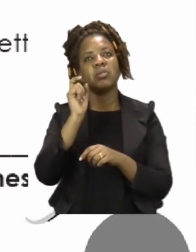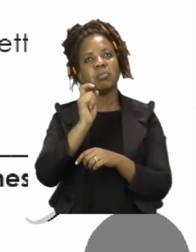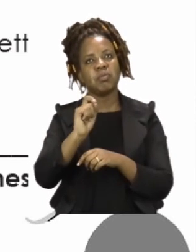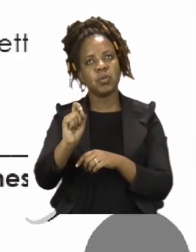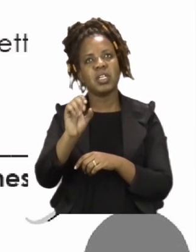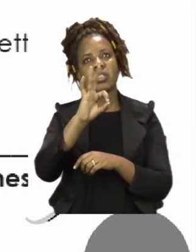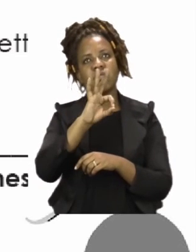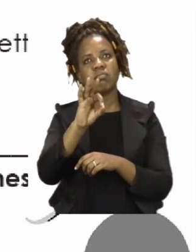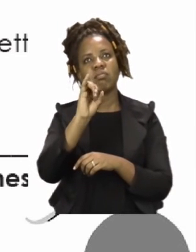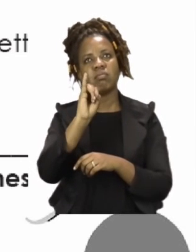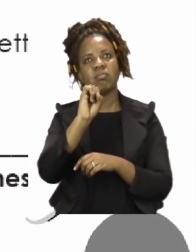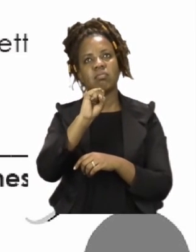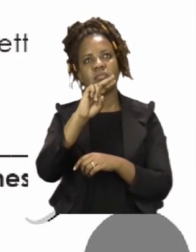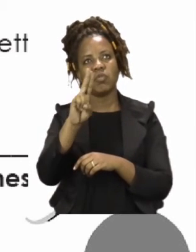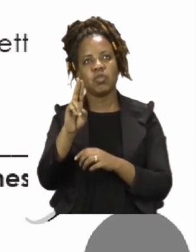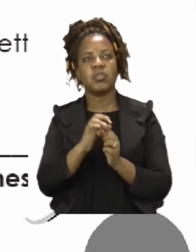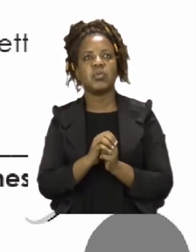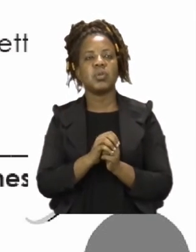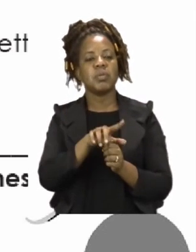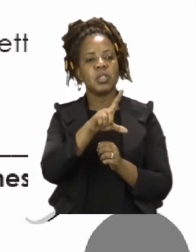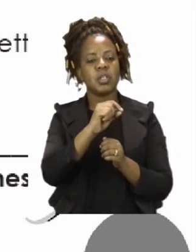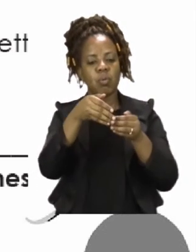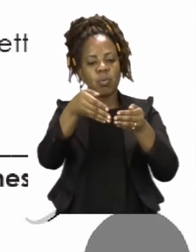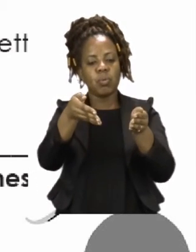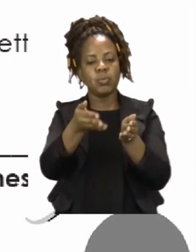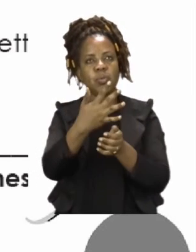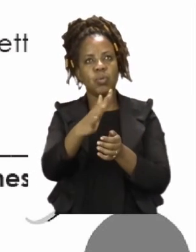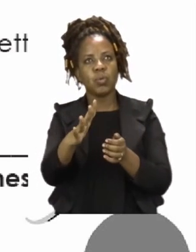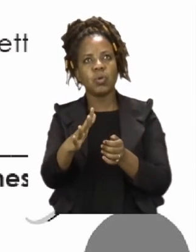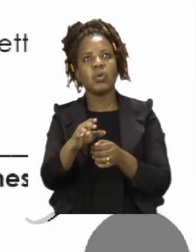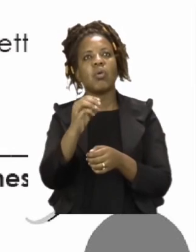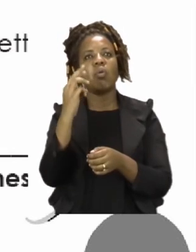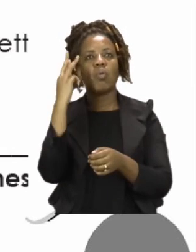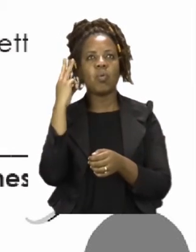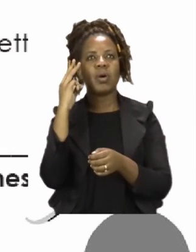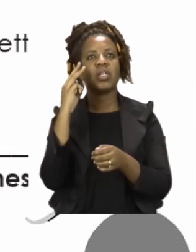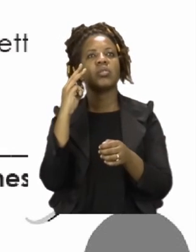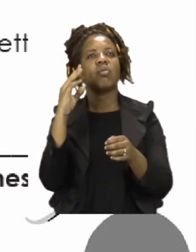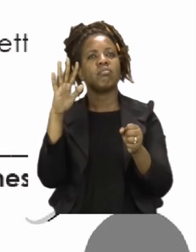will now say the pond was full of different fish.